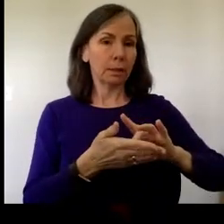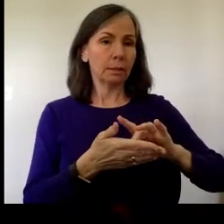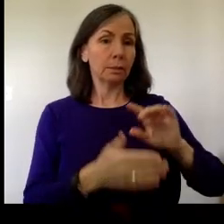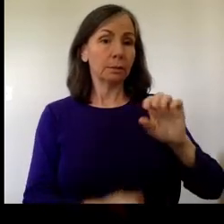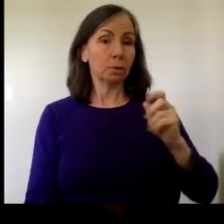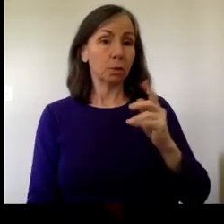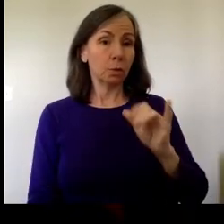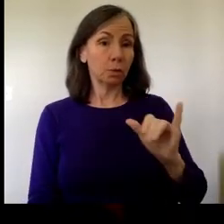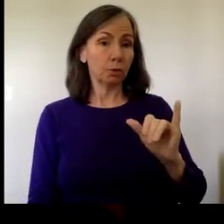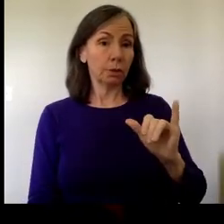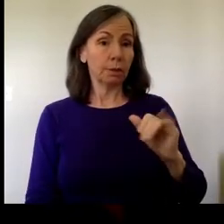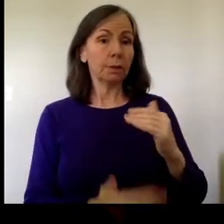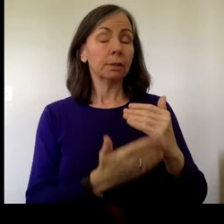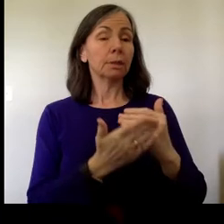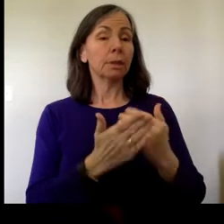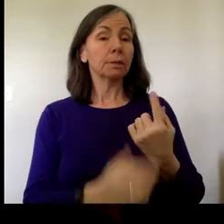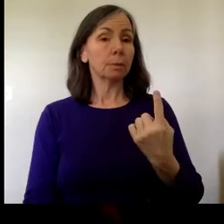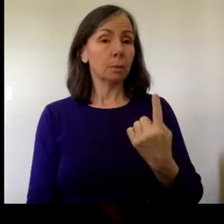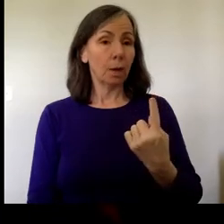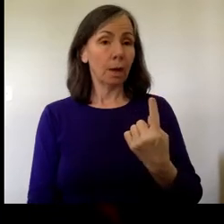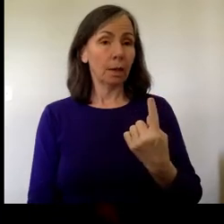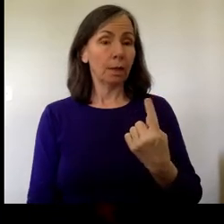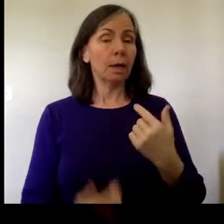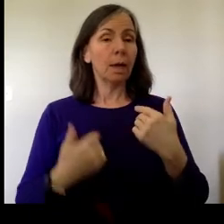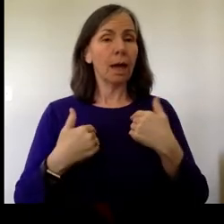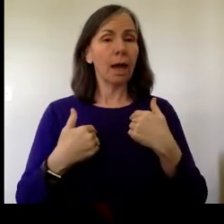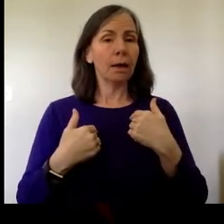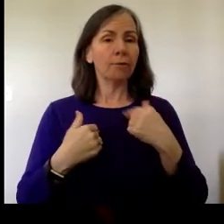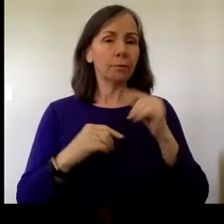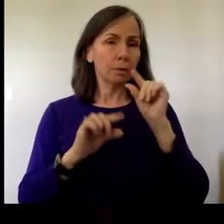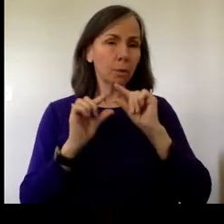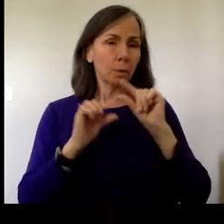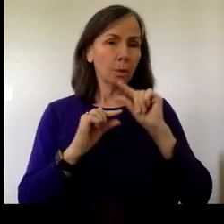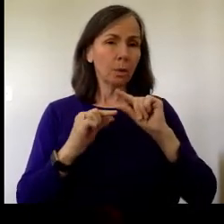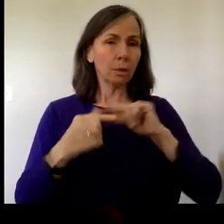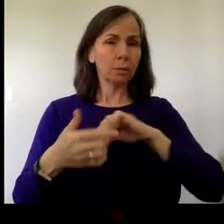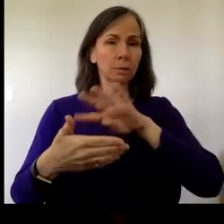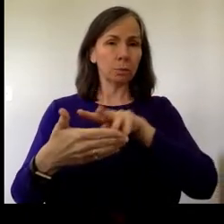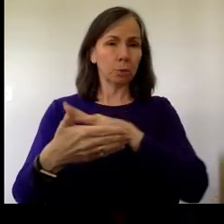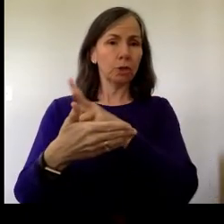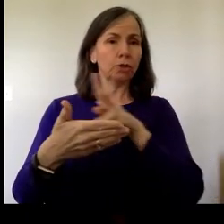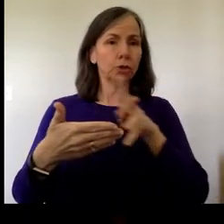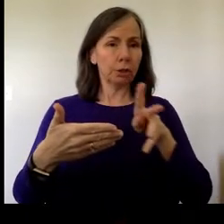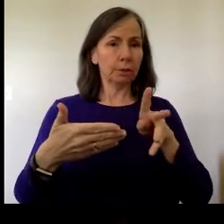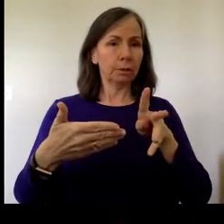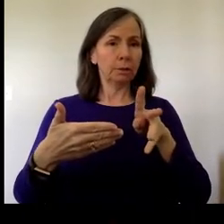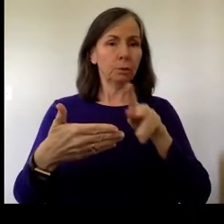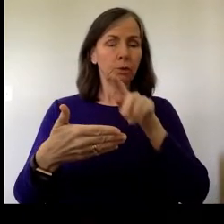folder and fill out the Google spreadsheet saying you're dominant or recessive.